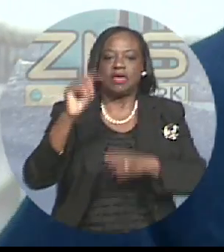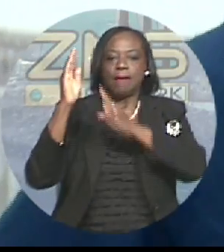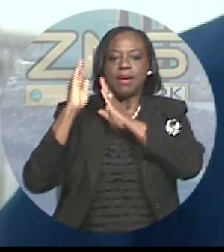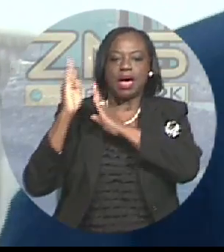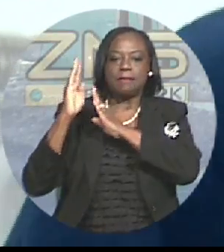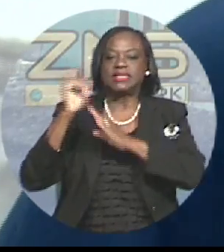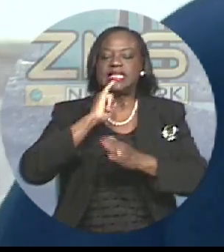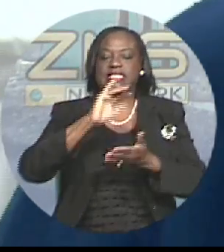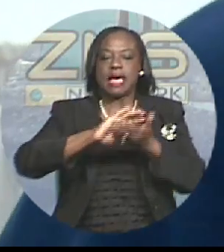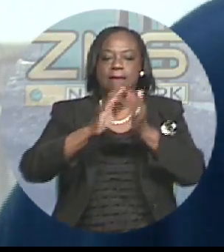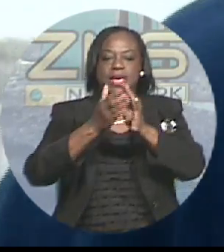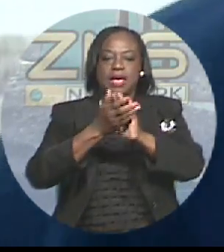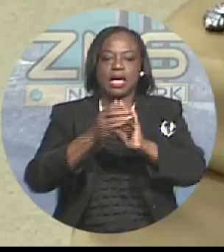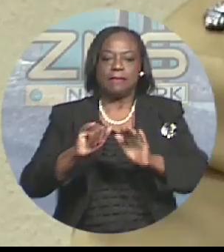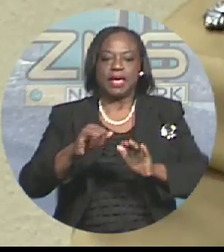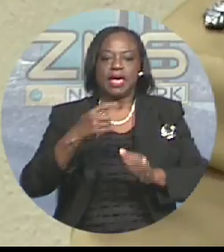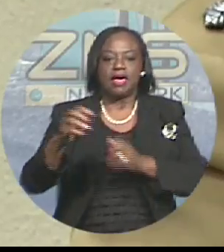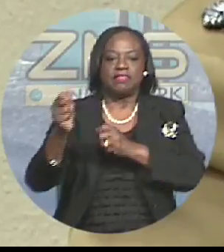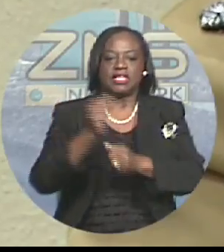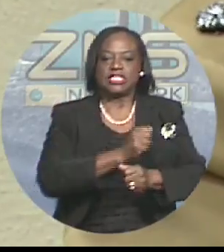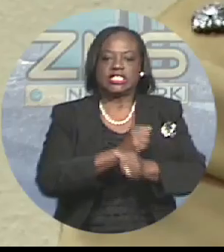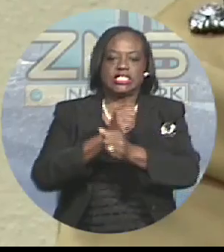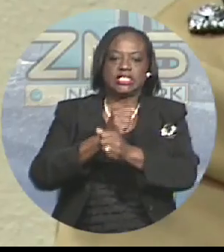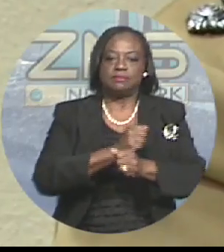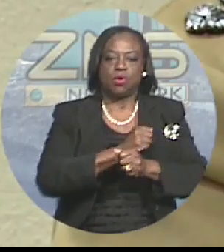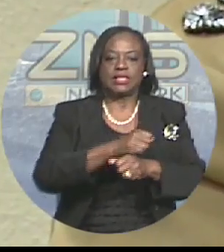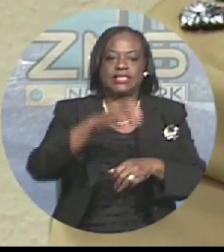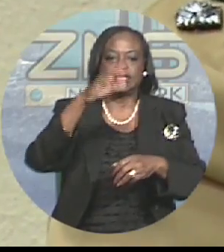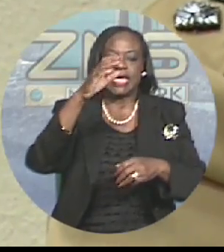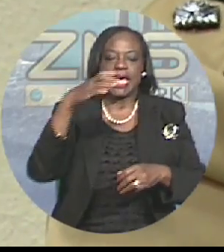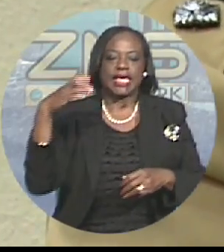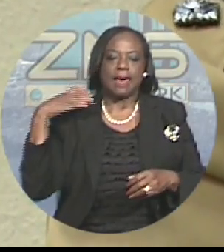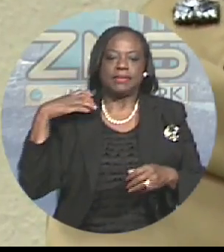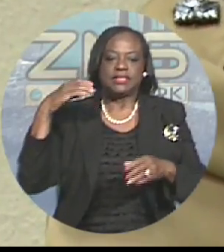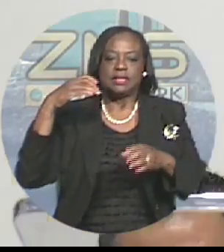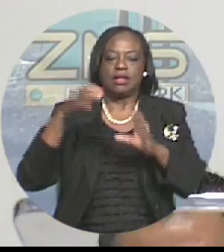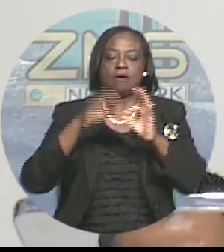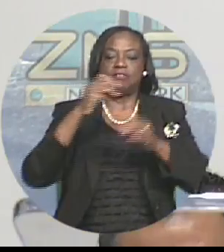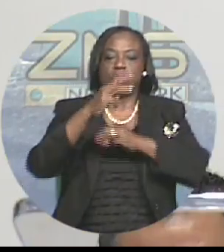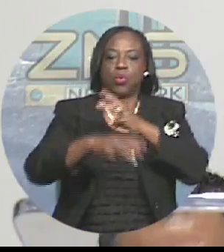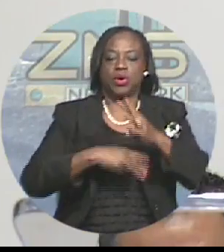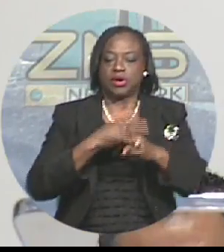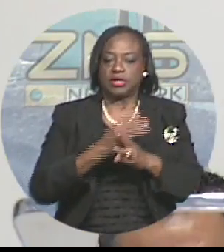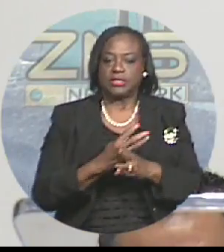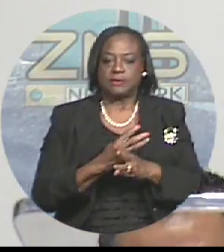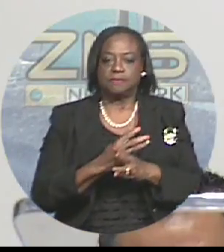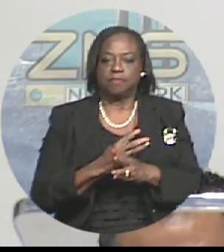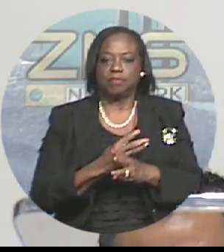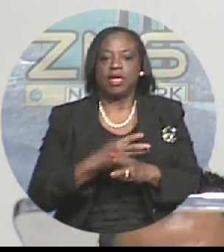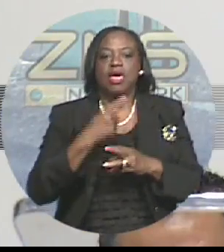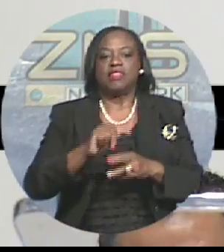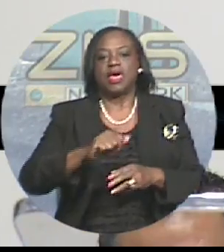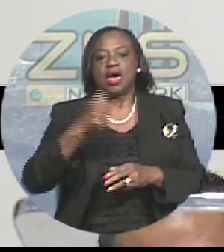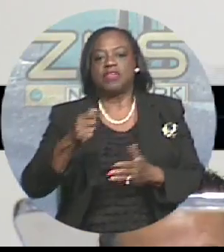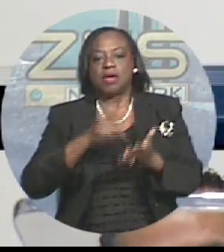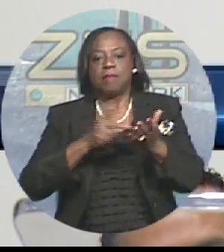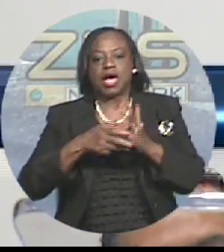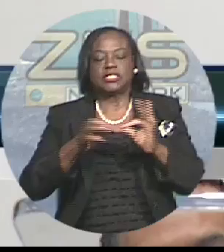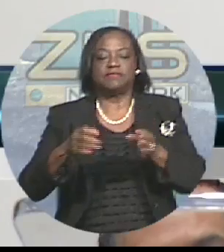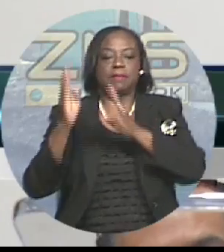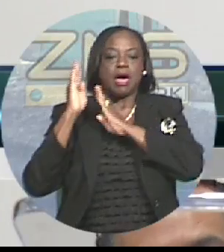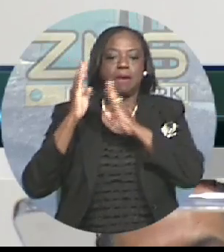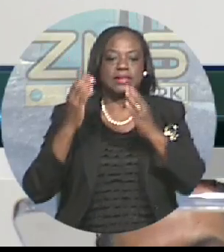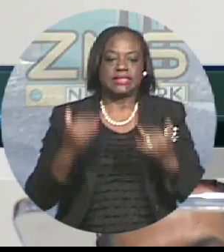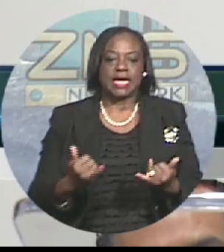is becoming the sports hosting capital of the world and all gloves are off. For us in the Bahamas now, as we are going